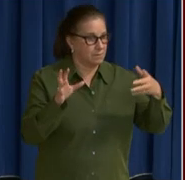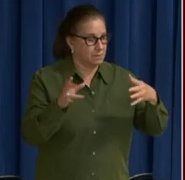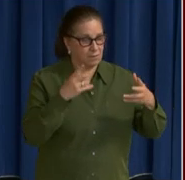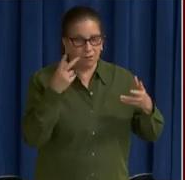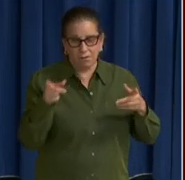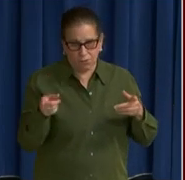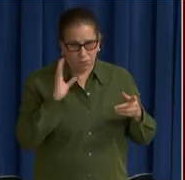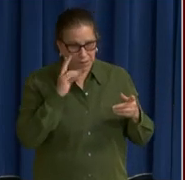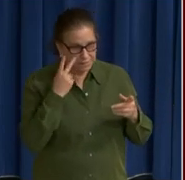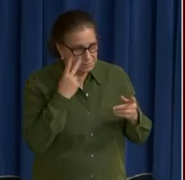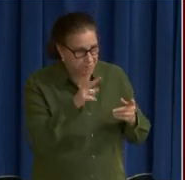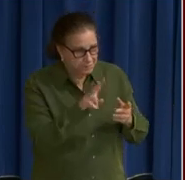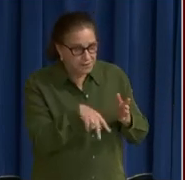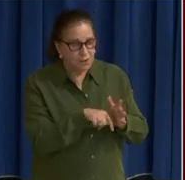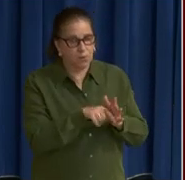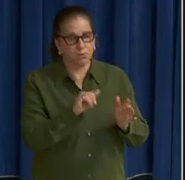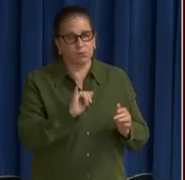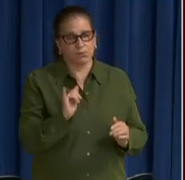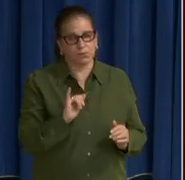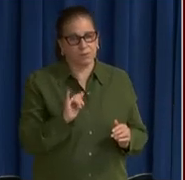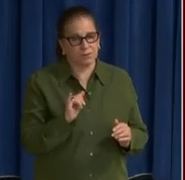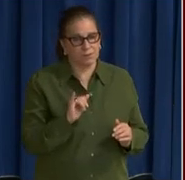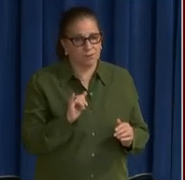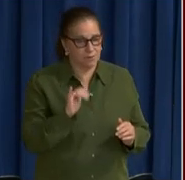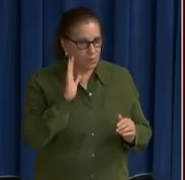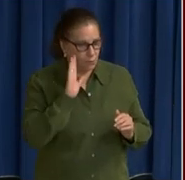they gave their statement on the incident? Chief.